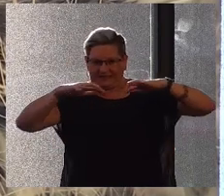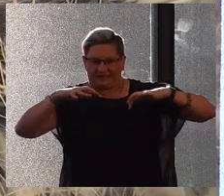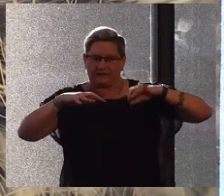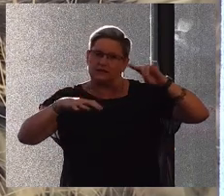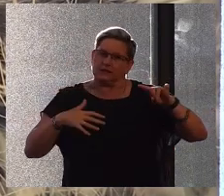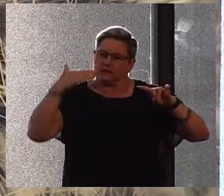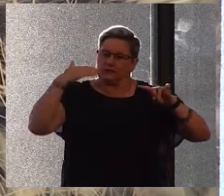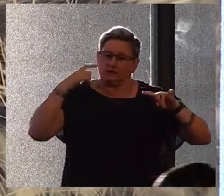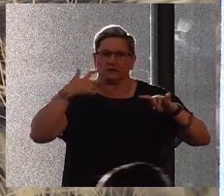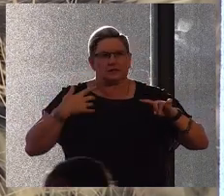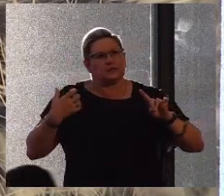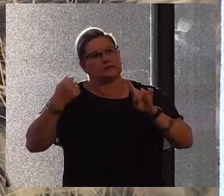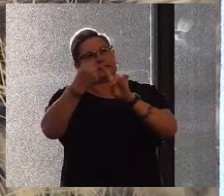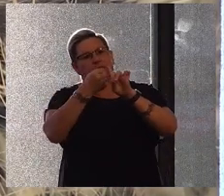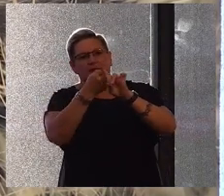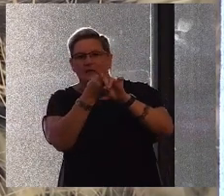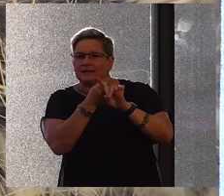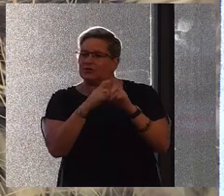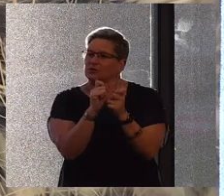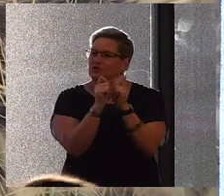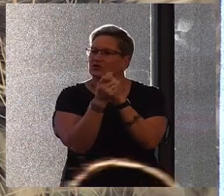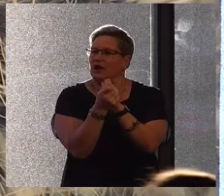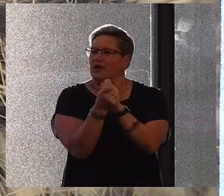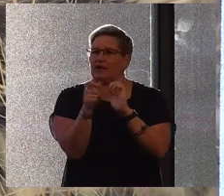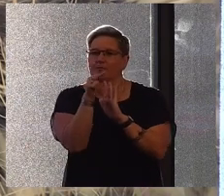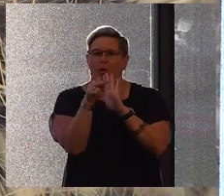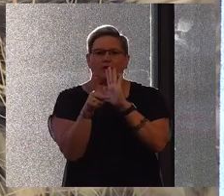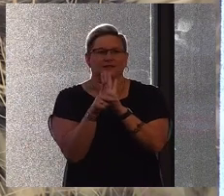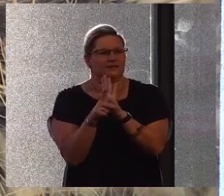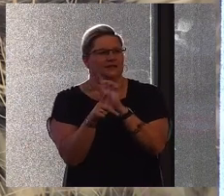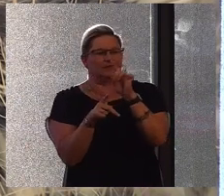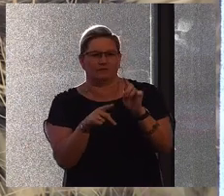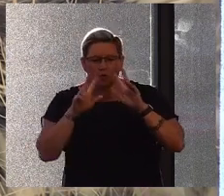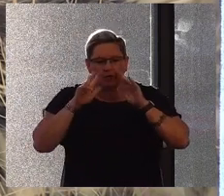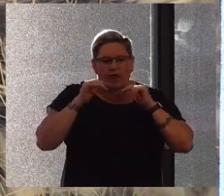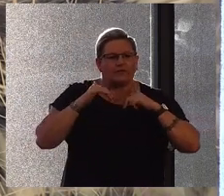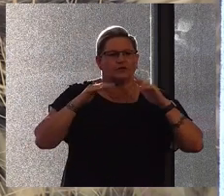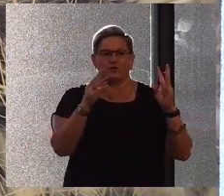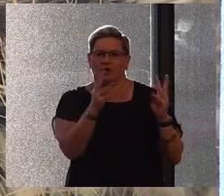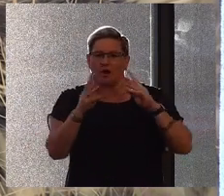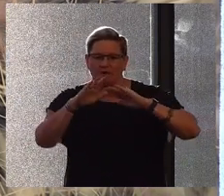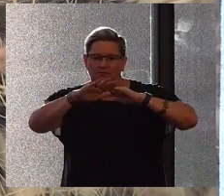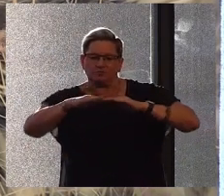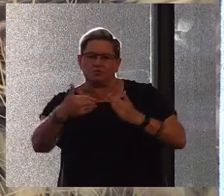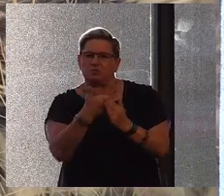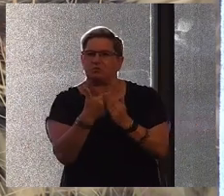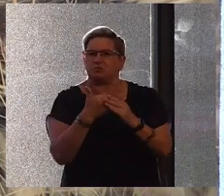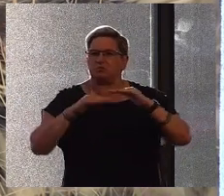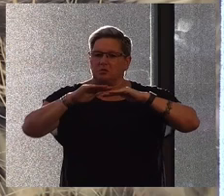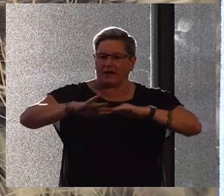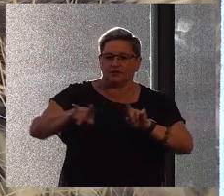better policy for conservation. Women in conservation are really engaging in such a vast amount of